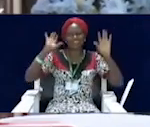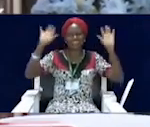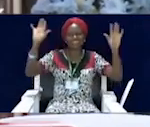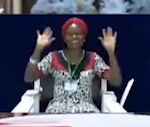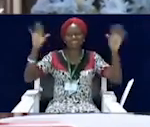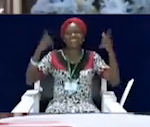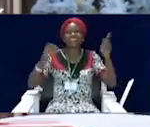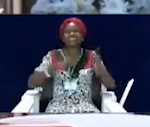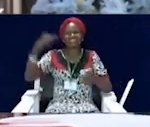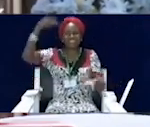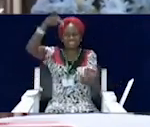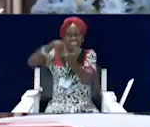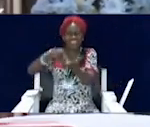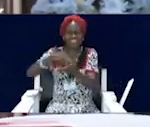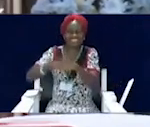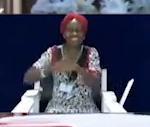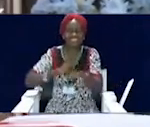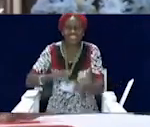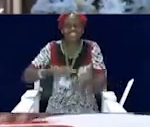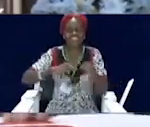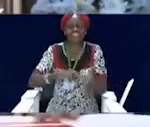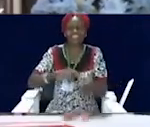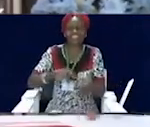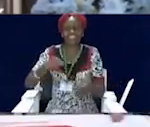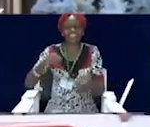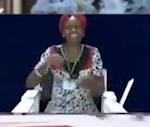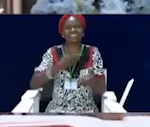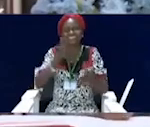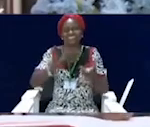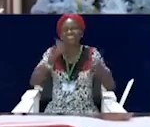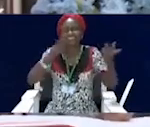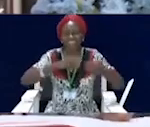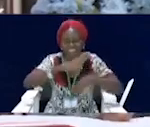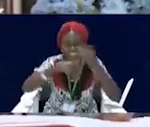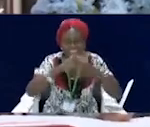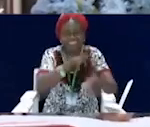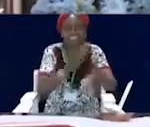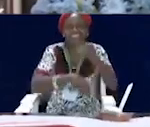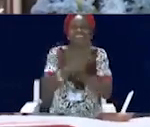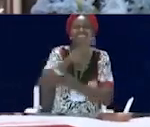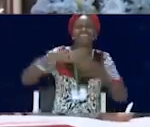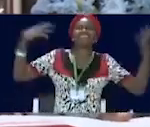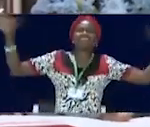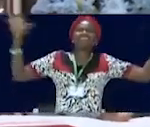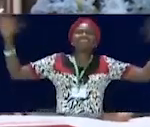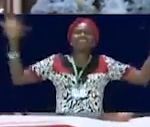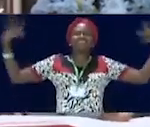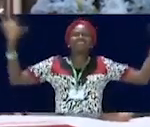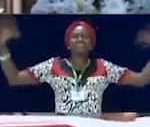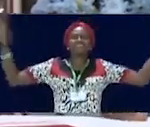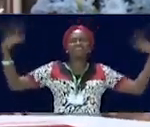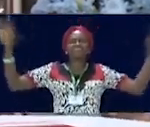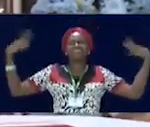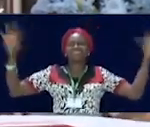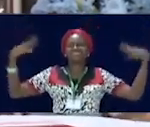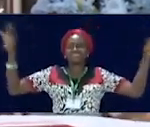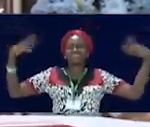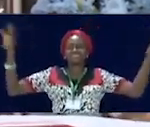I think we should stand on our feet and give the Almighty God a round of